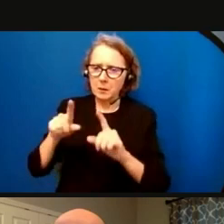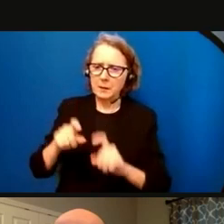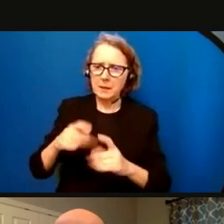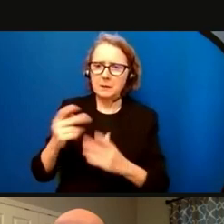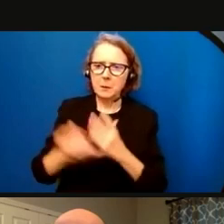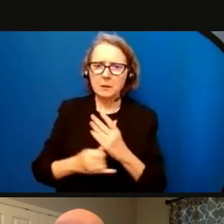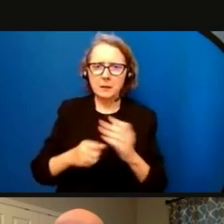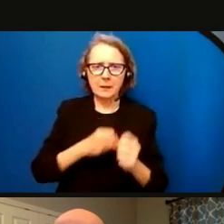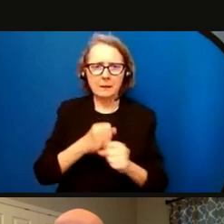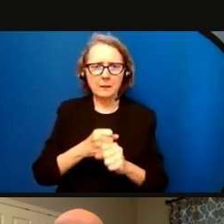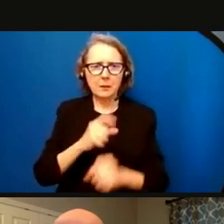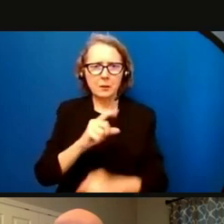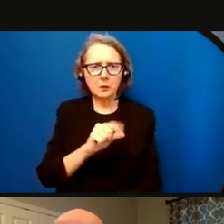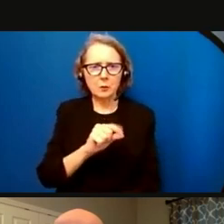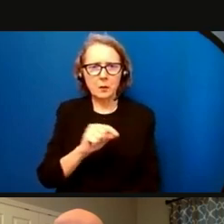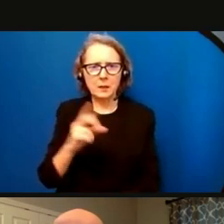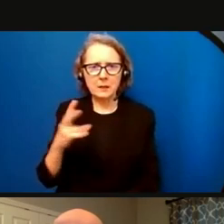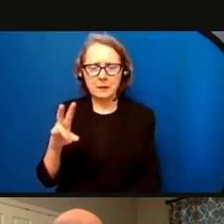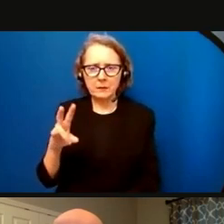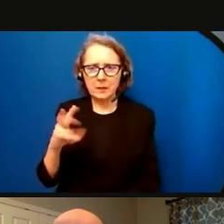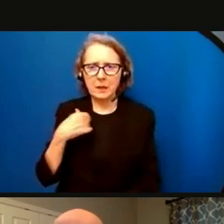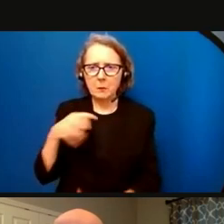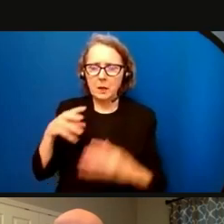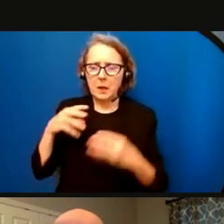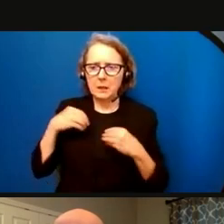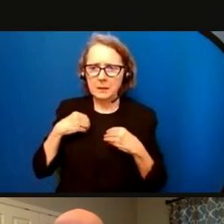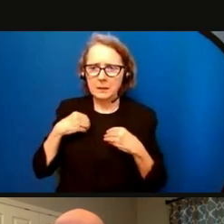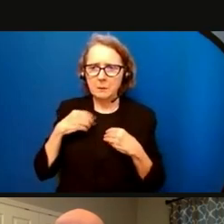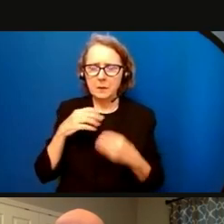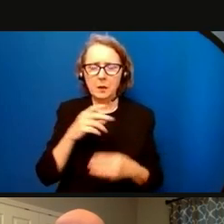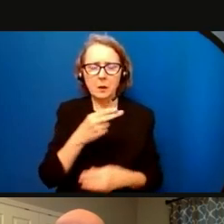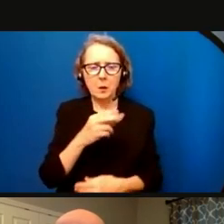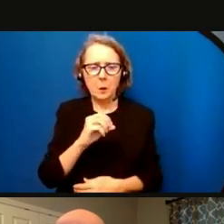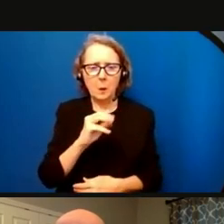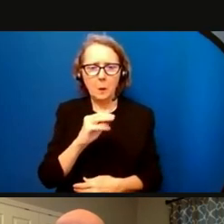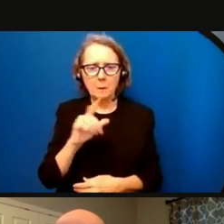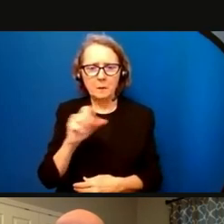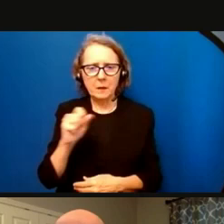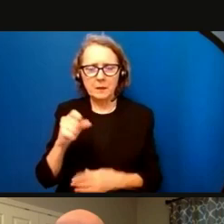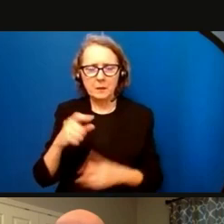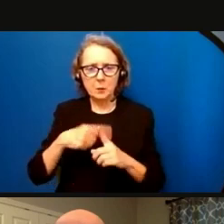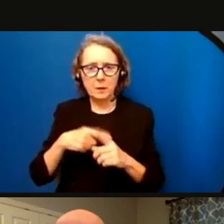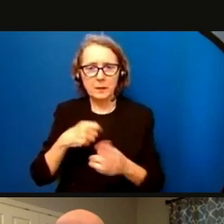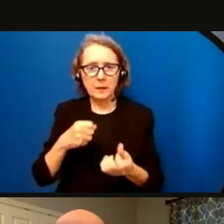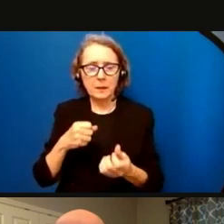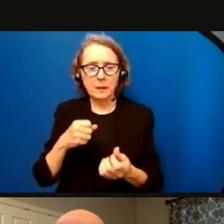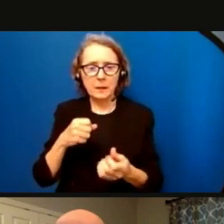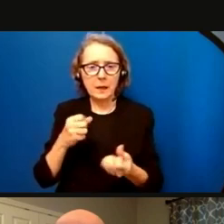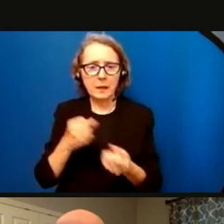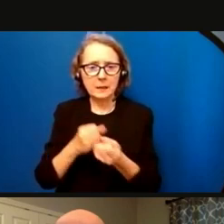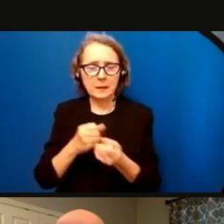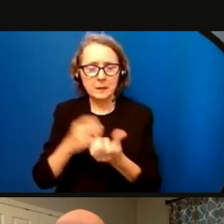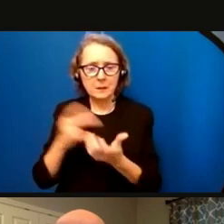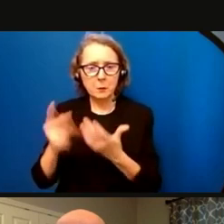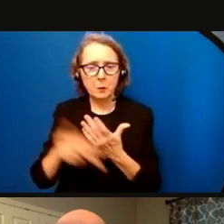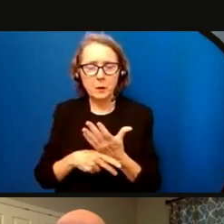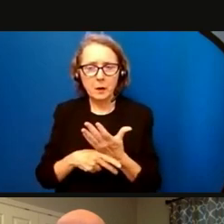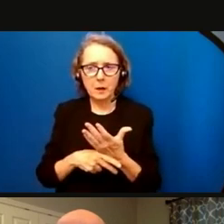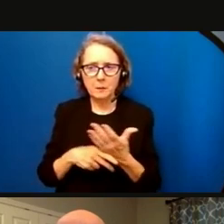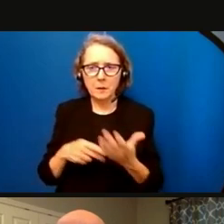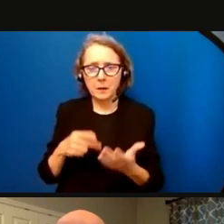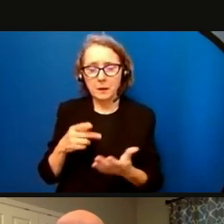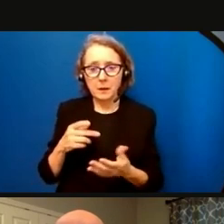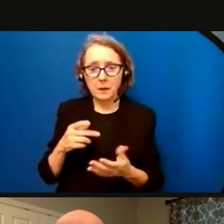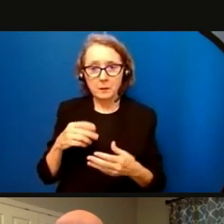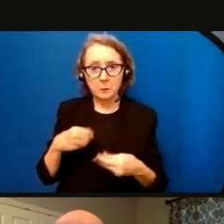2017 that took on the Homeless Rental Assistance Program as an option to to house the 100 hardest to house in